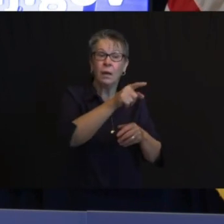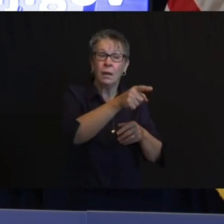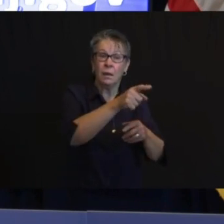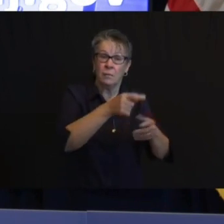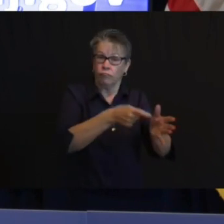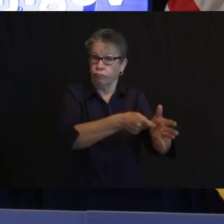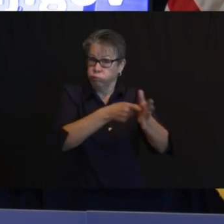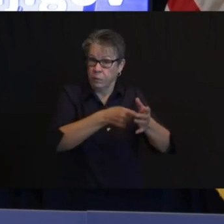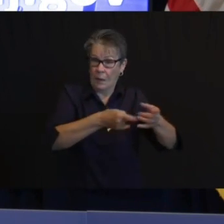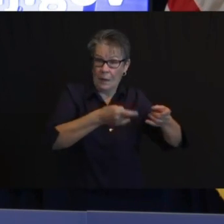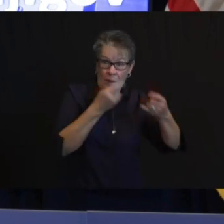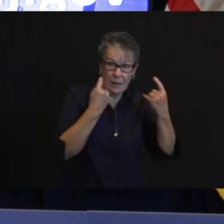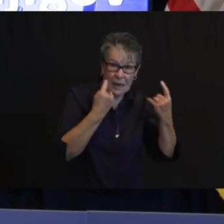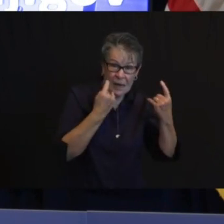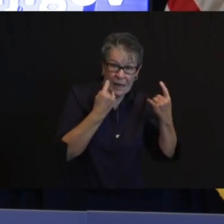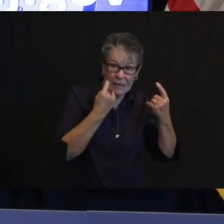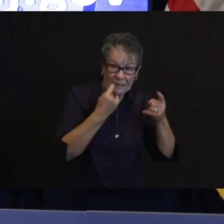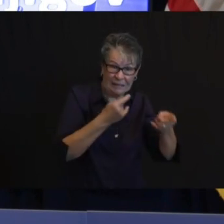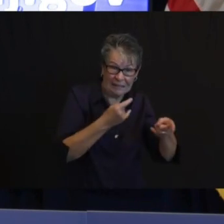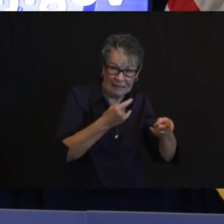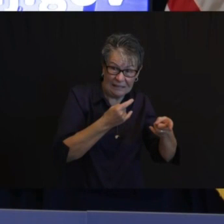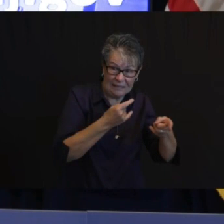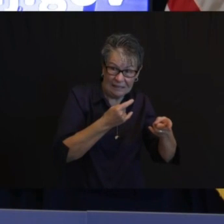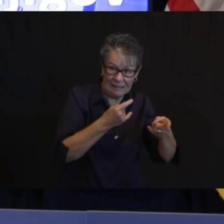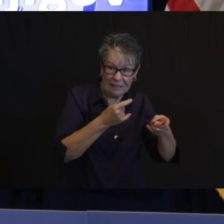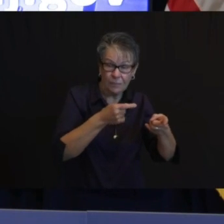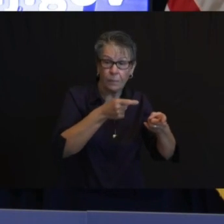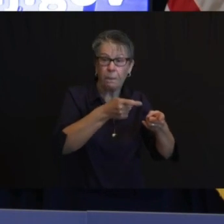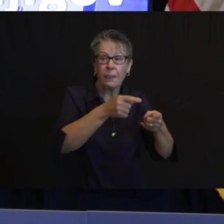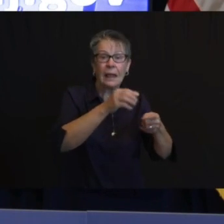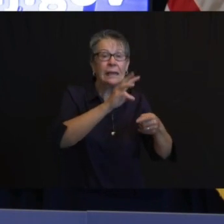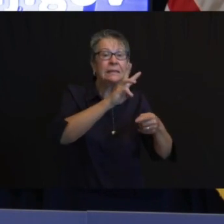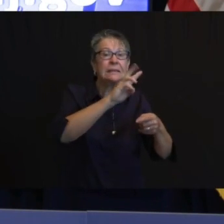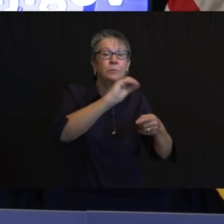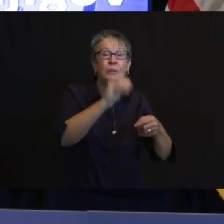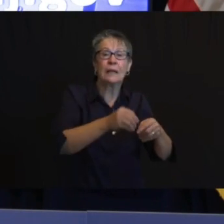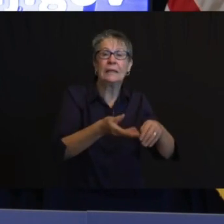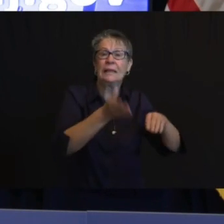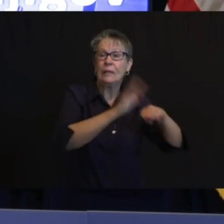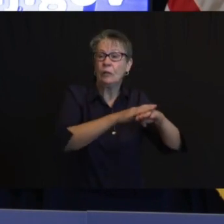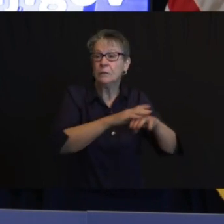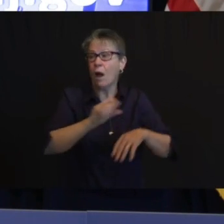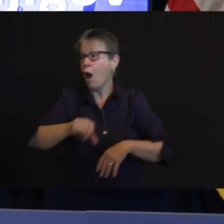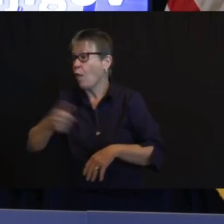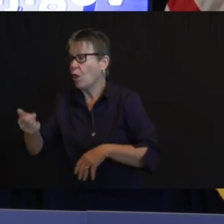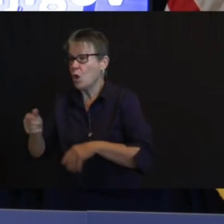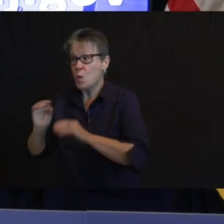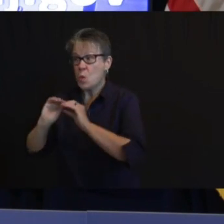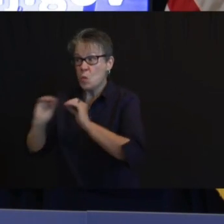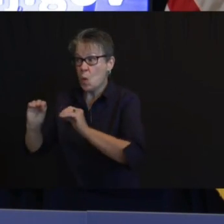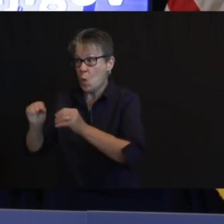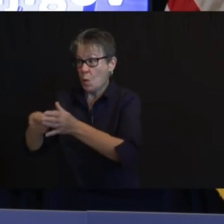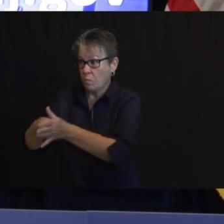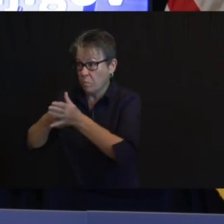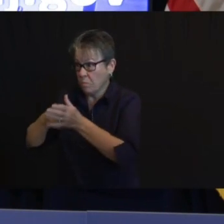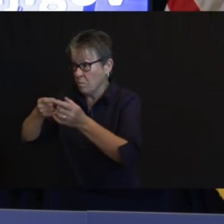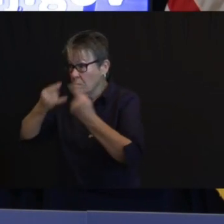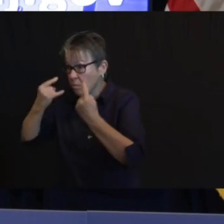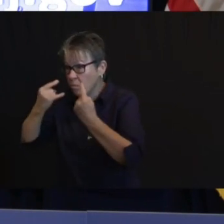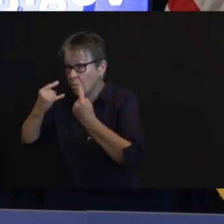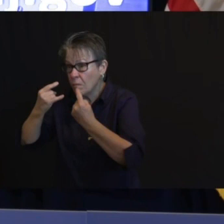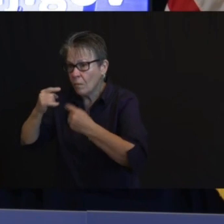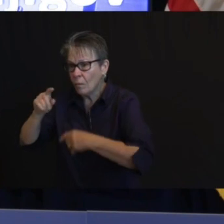saw a 6% decrease in new cases. Counties without a mask mandate experienced